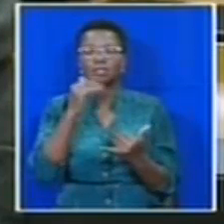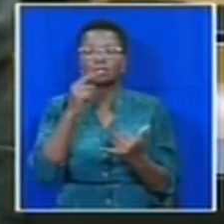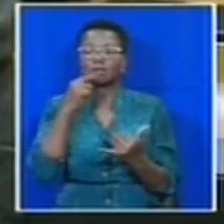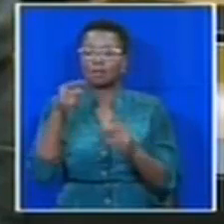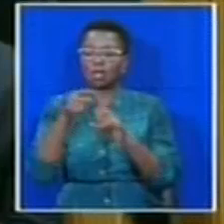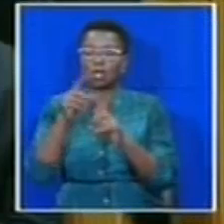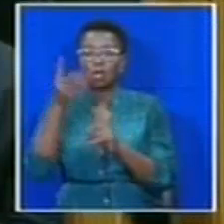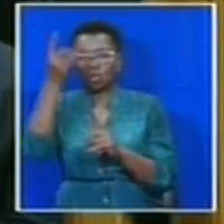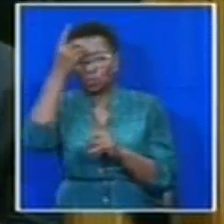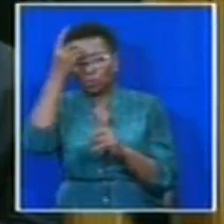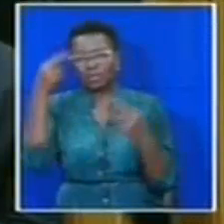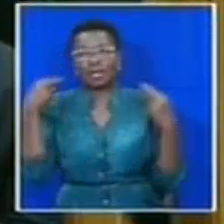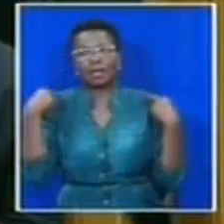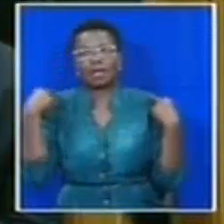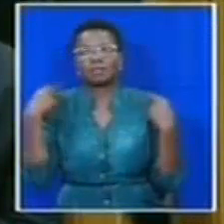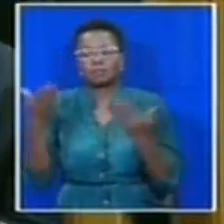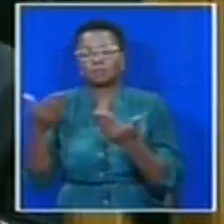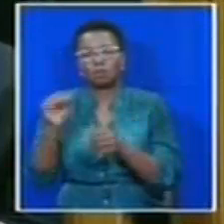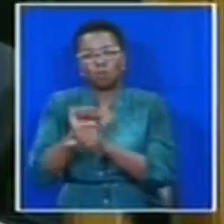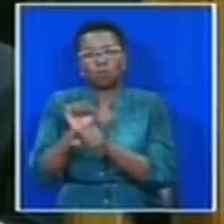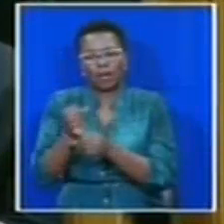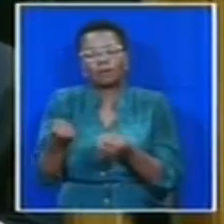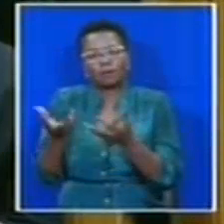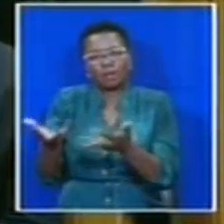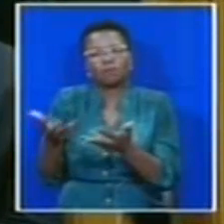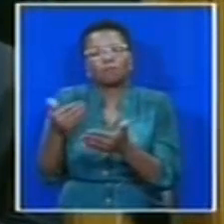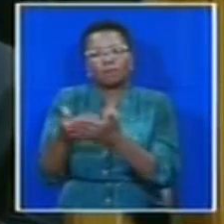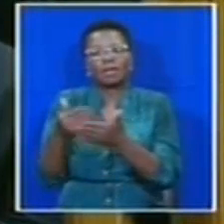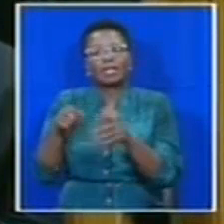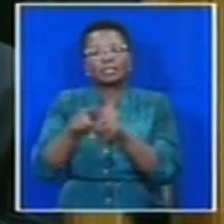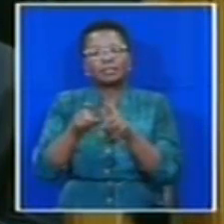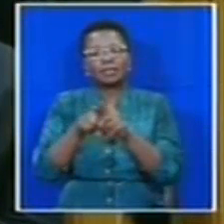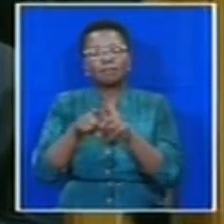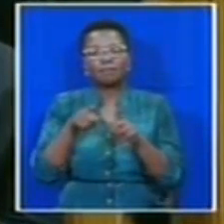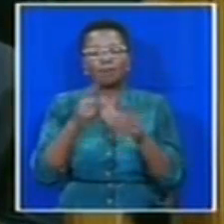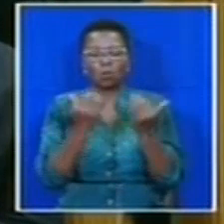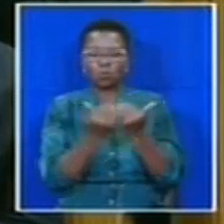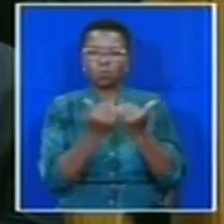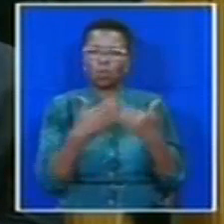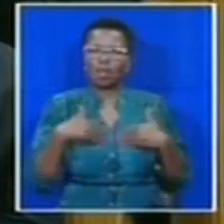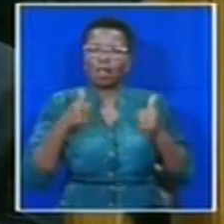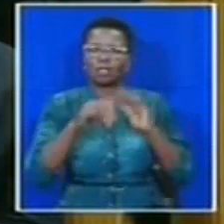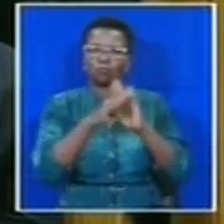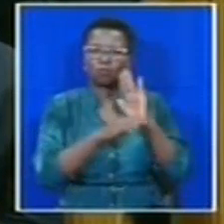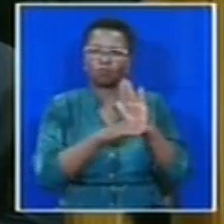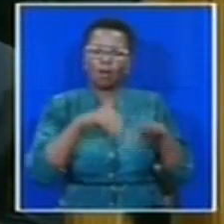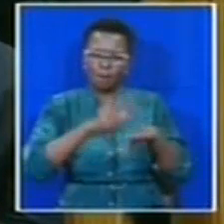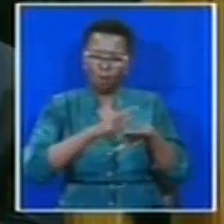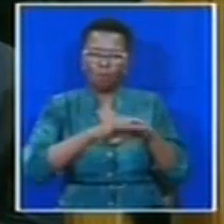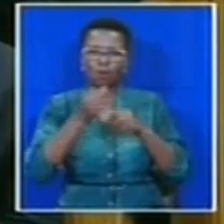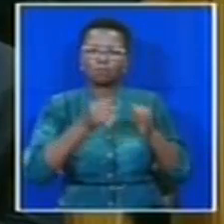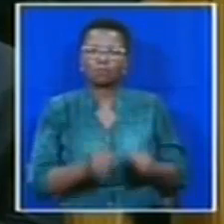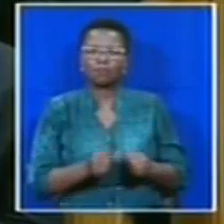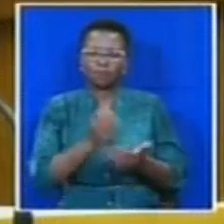practitioners and bring professional capacity into the school health program, a new conditional grant for the employment of social